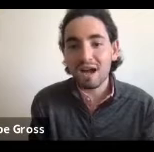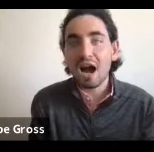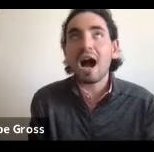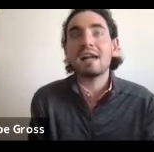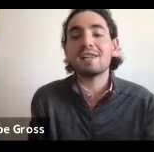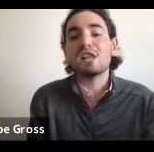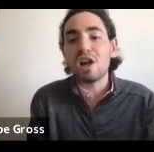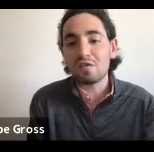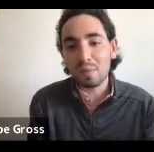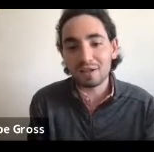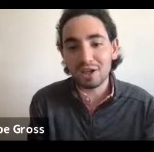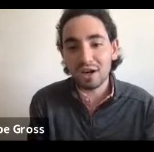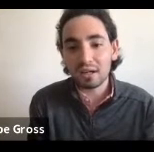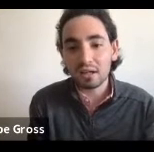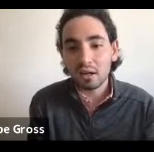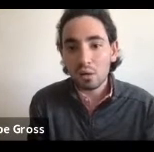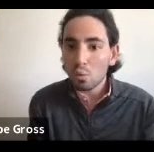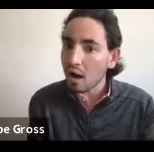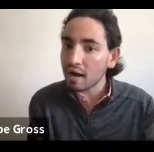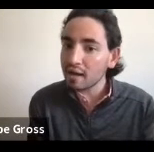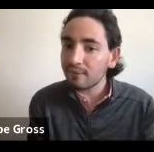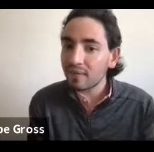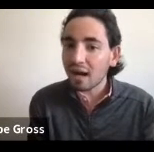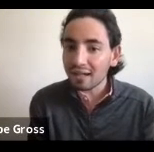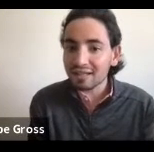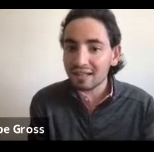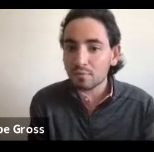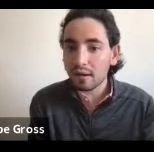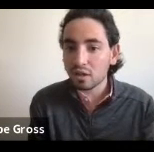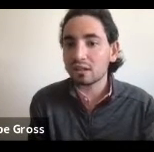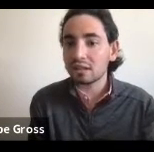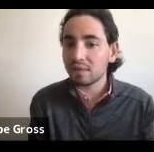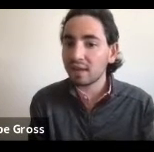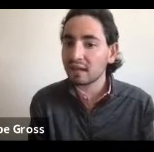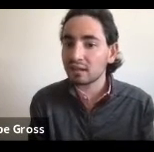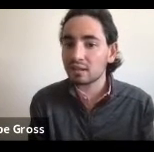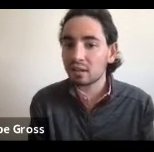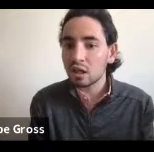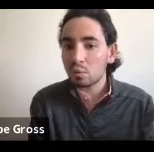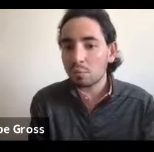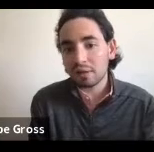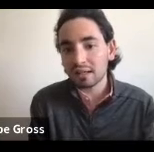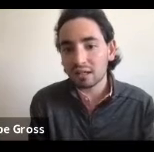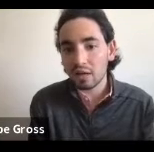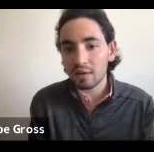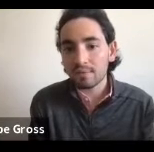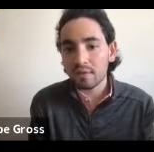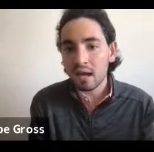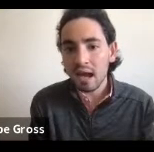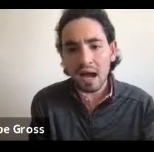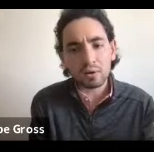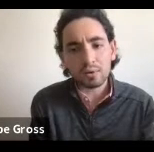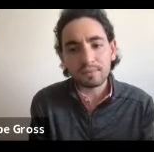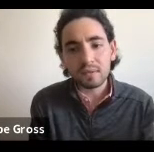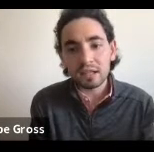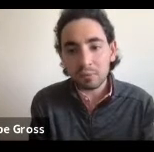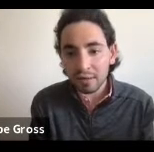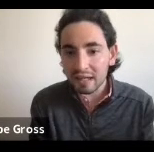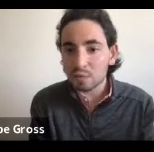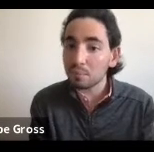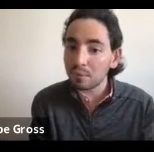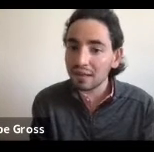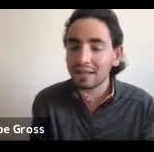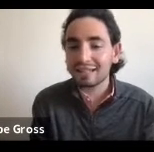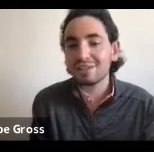play with my dog. I love my dog. Why? I can teach my dog different things. We play together.